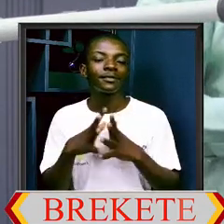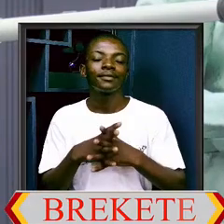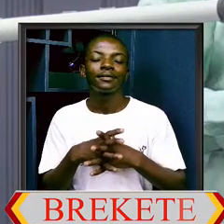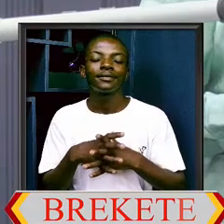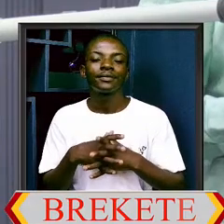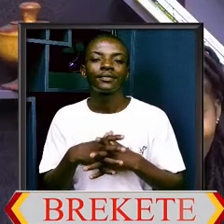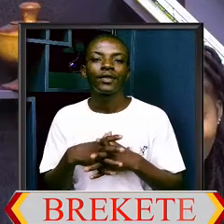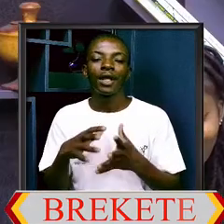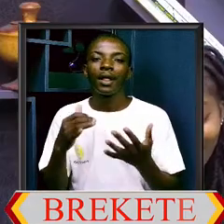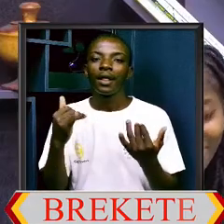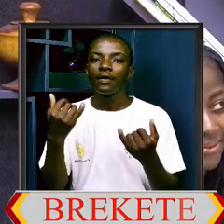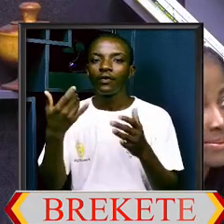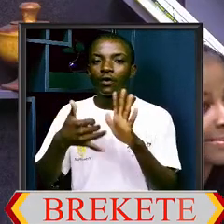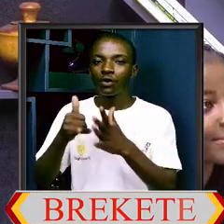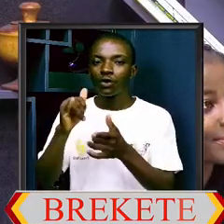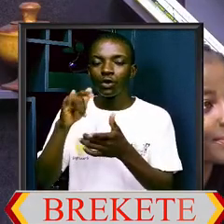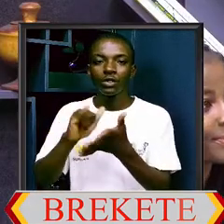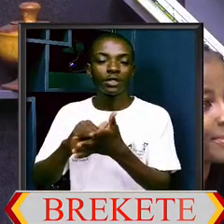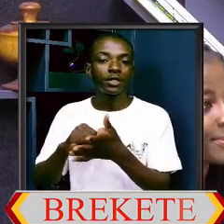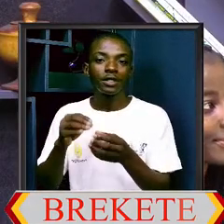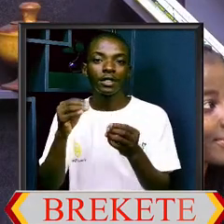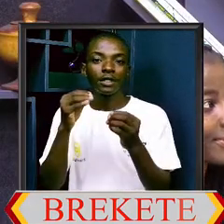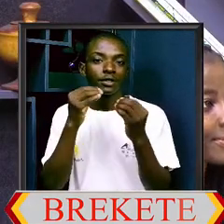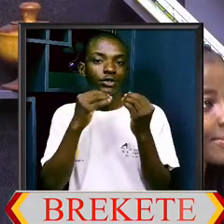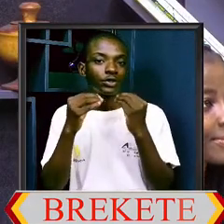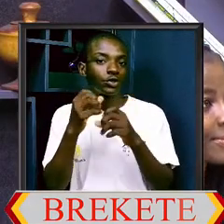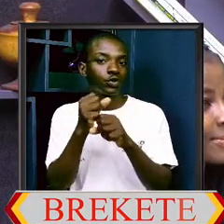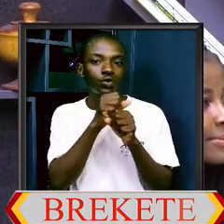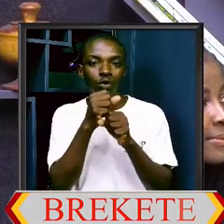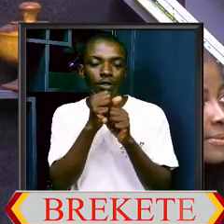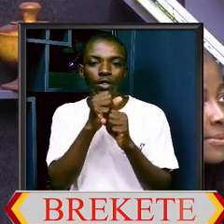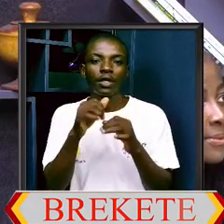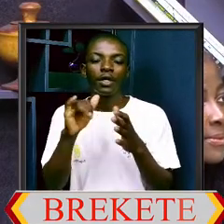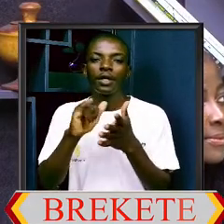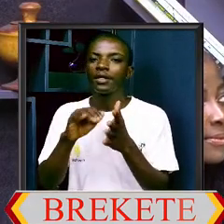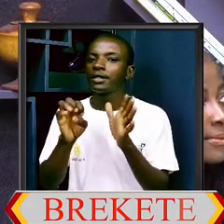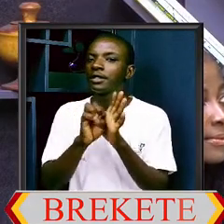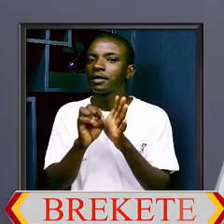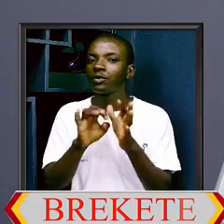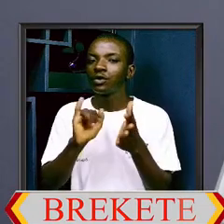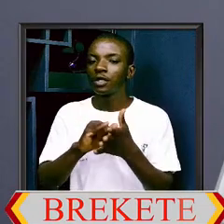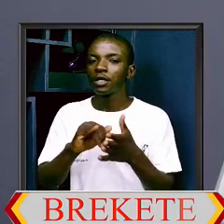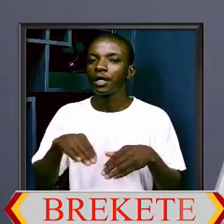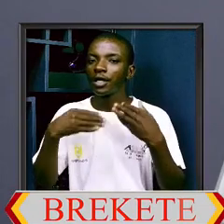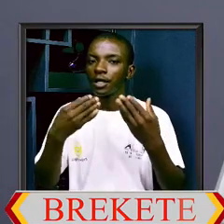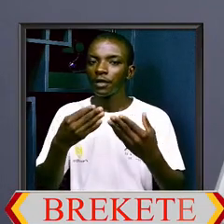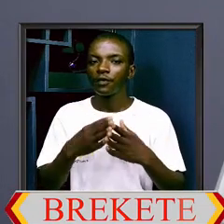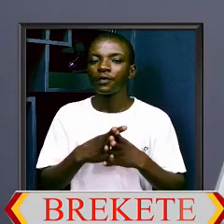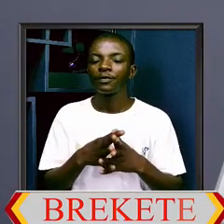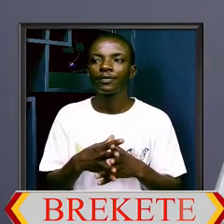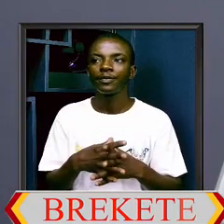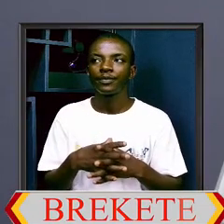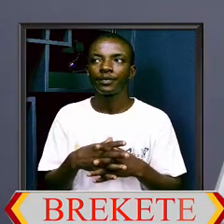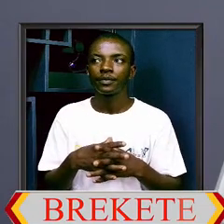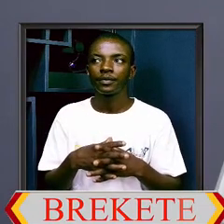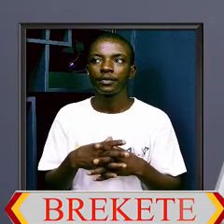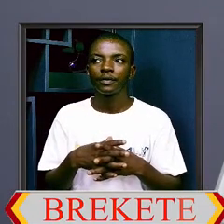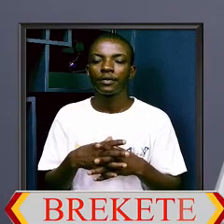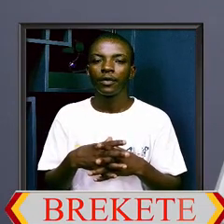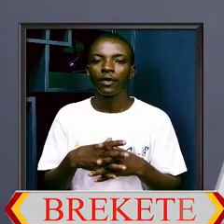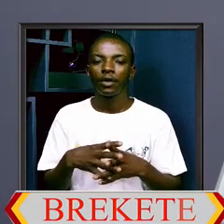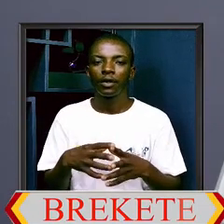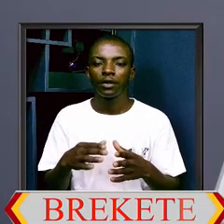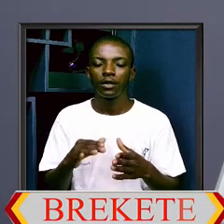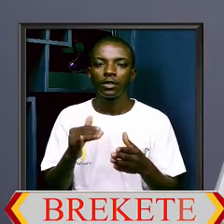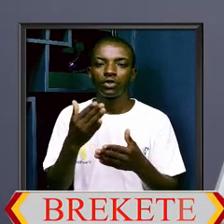sir that now for those where they chop sugar can now this example when I give this example